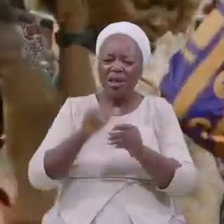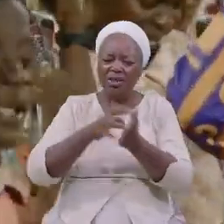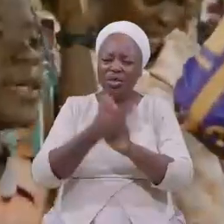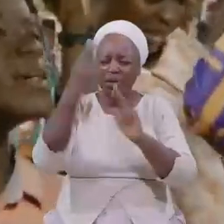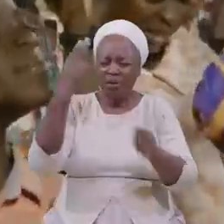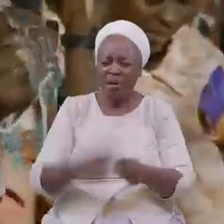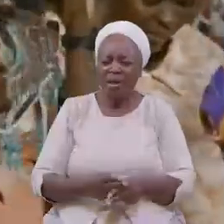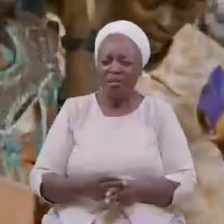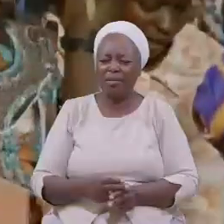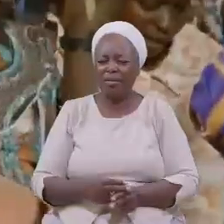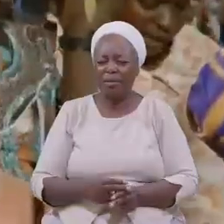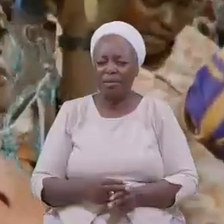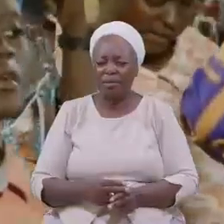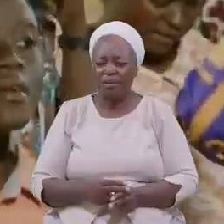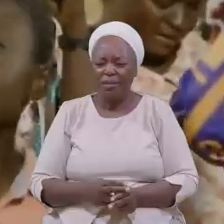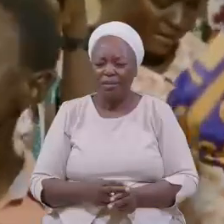name.